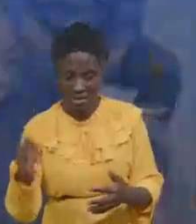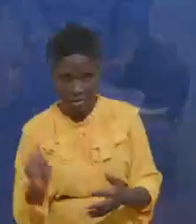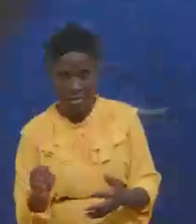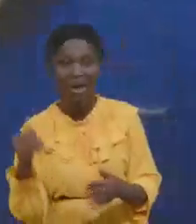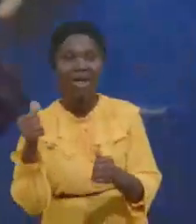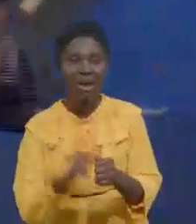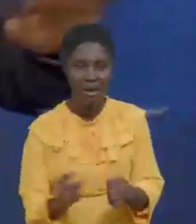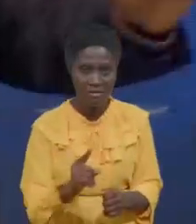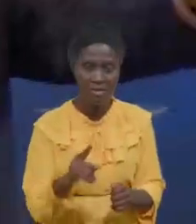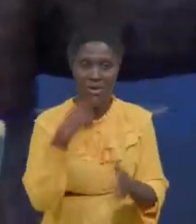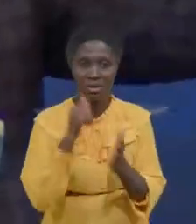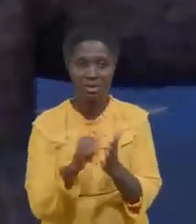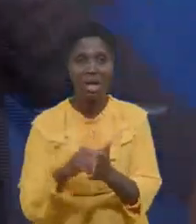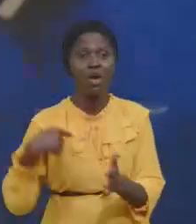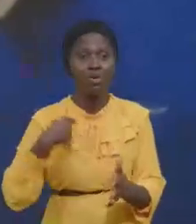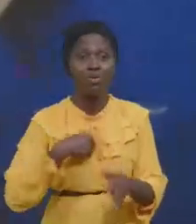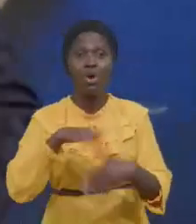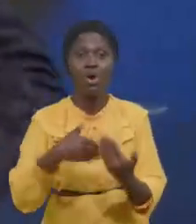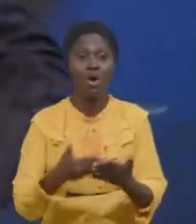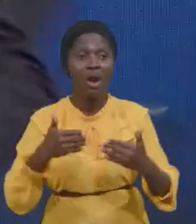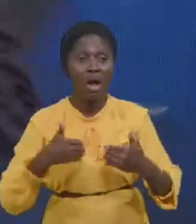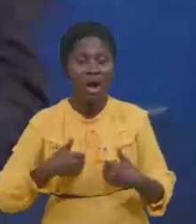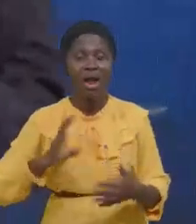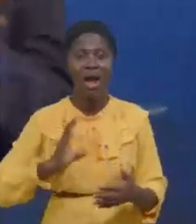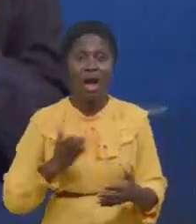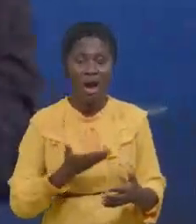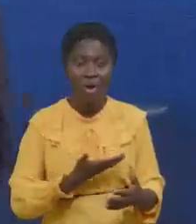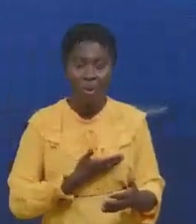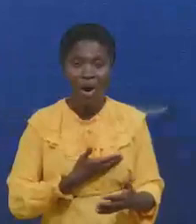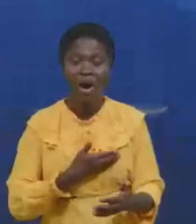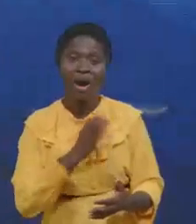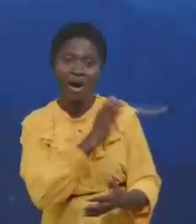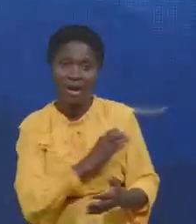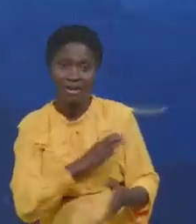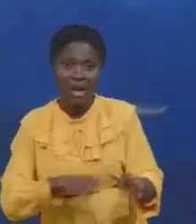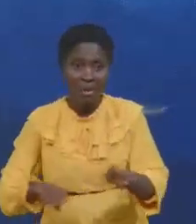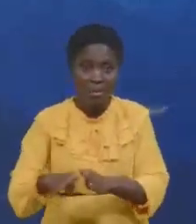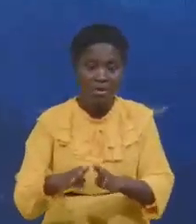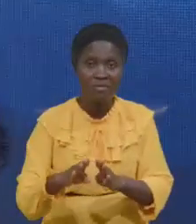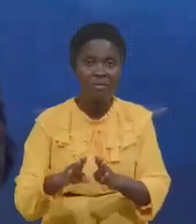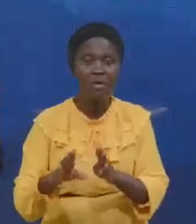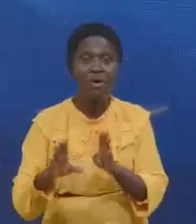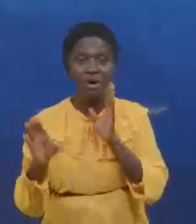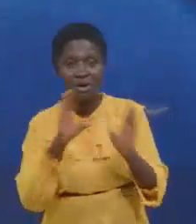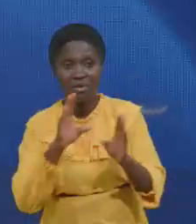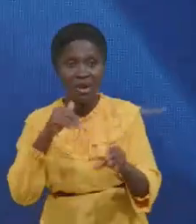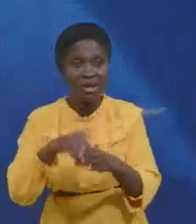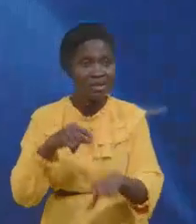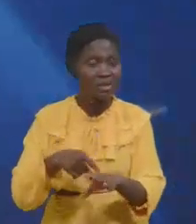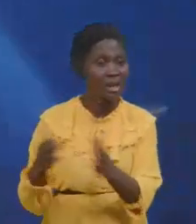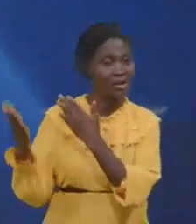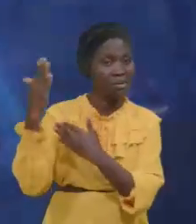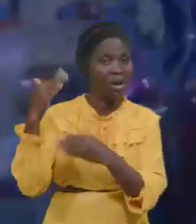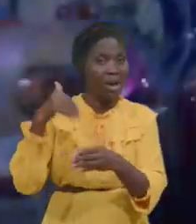we all had a conversation in times past in the